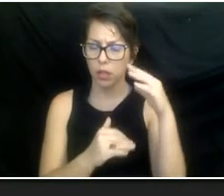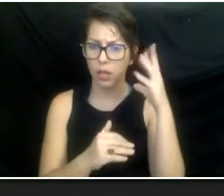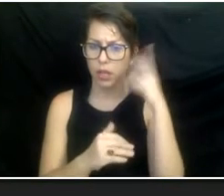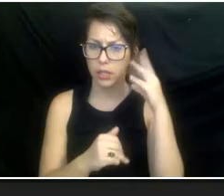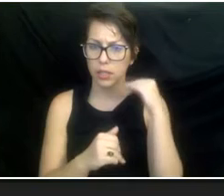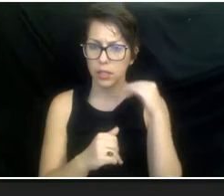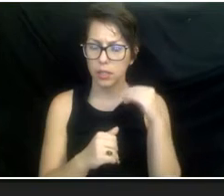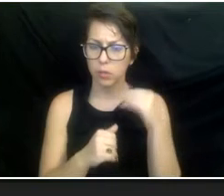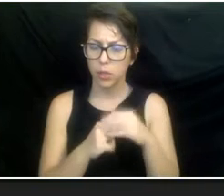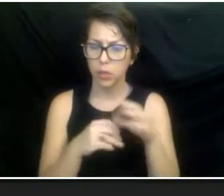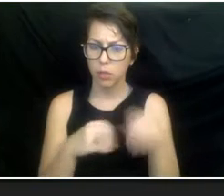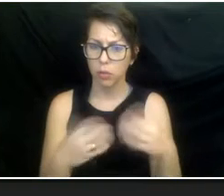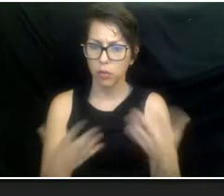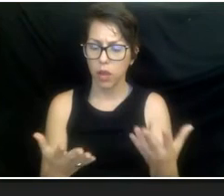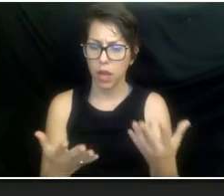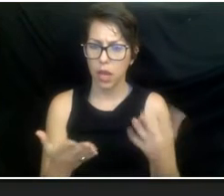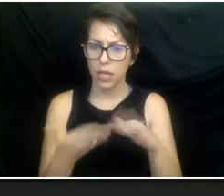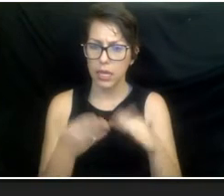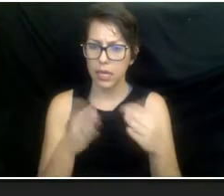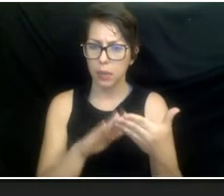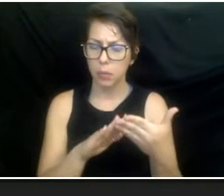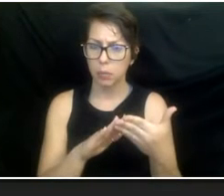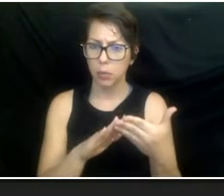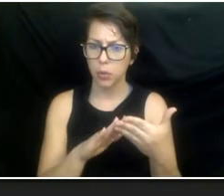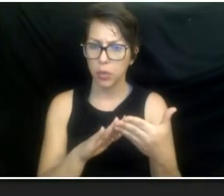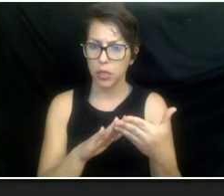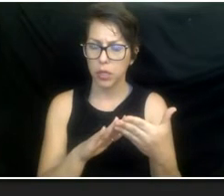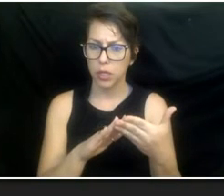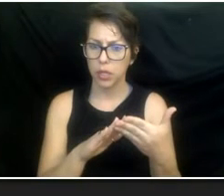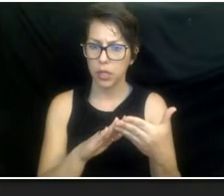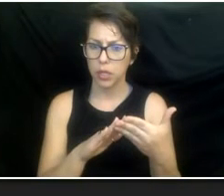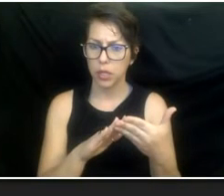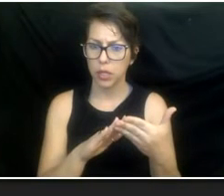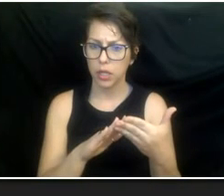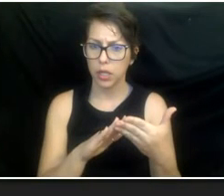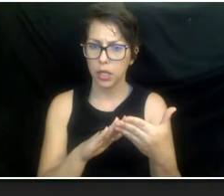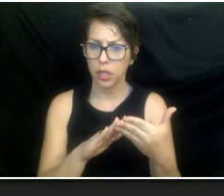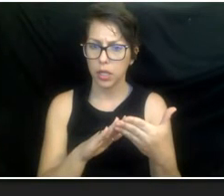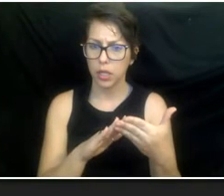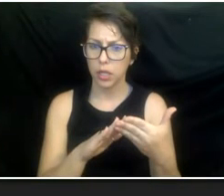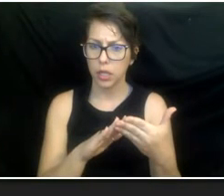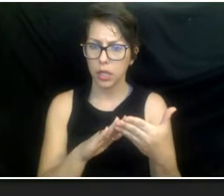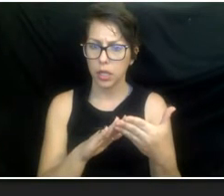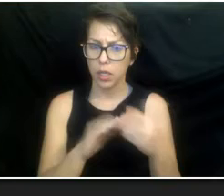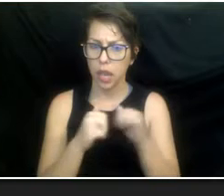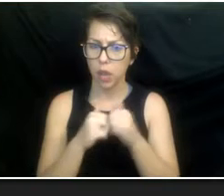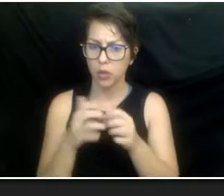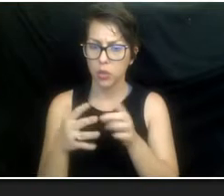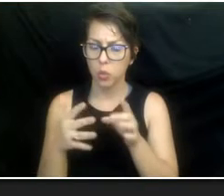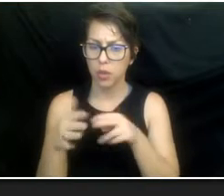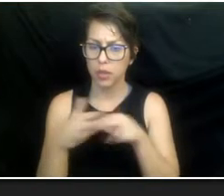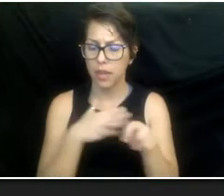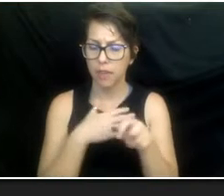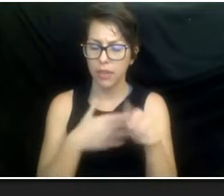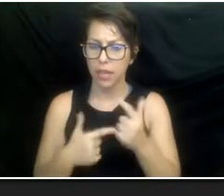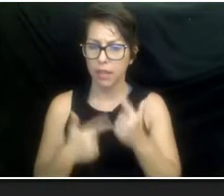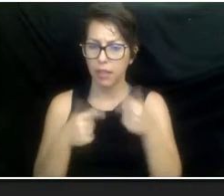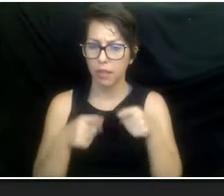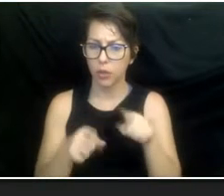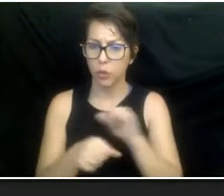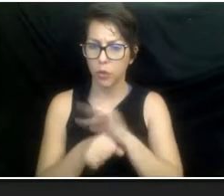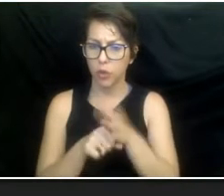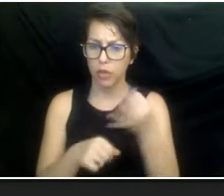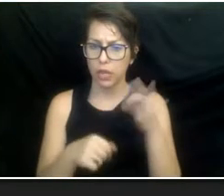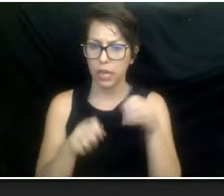and Community Based counseling services our helpline has been instrumental in allowing us to stay connected to the